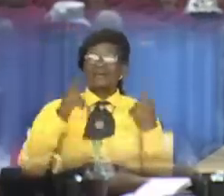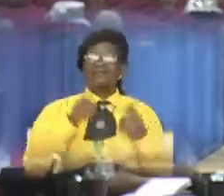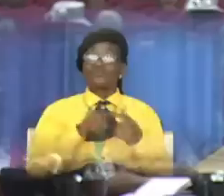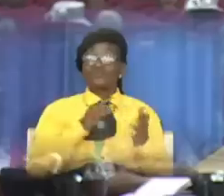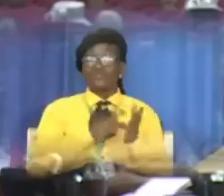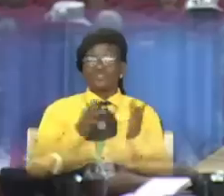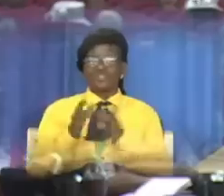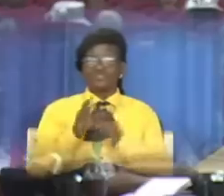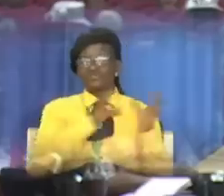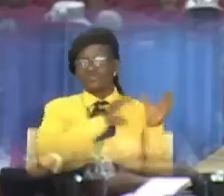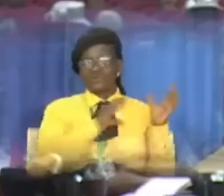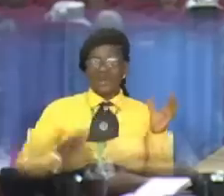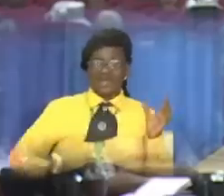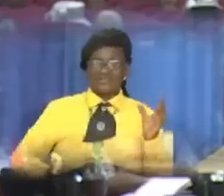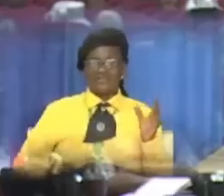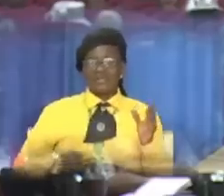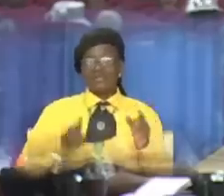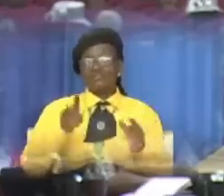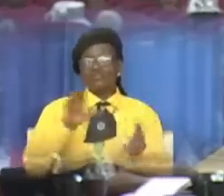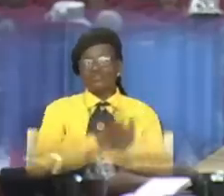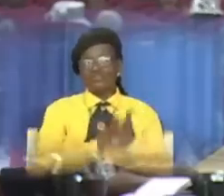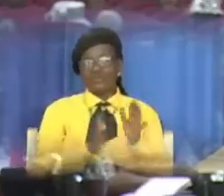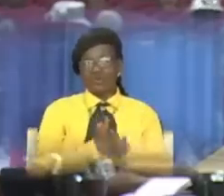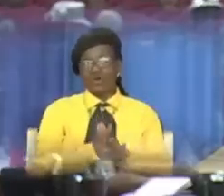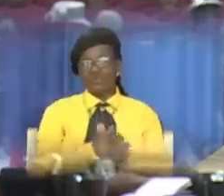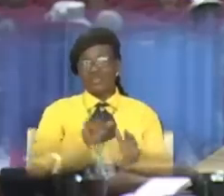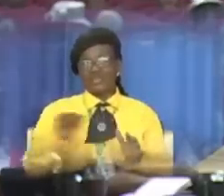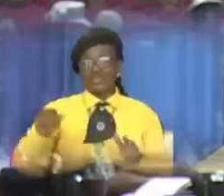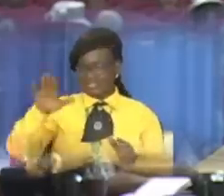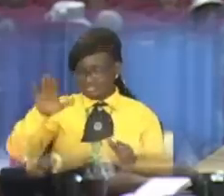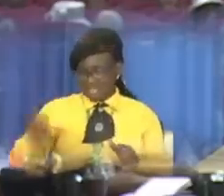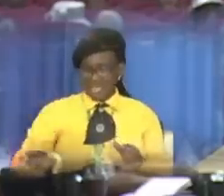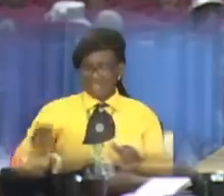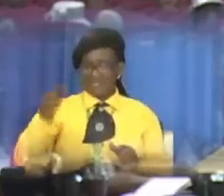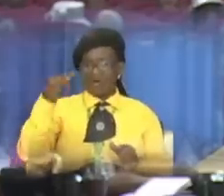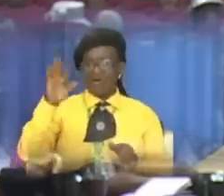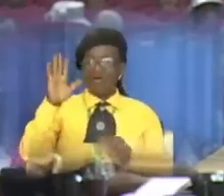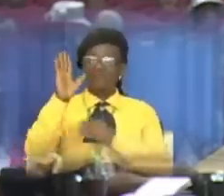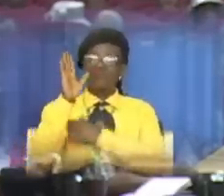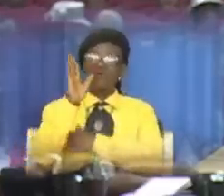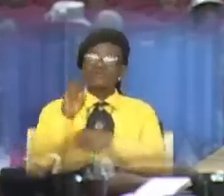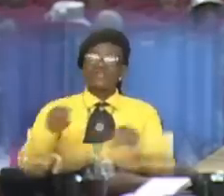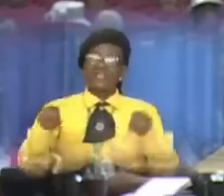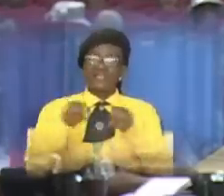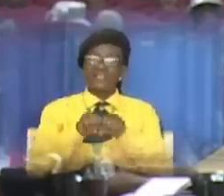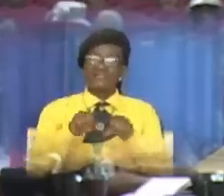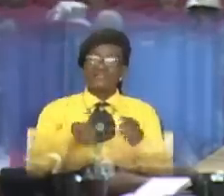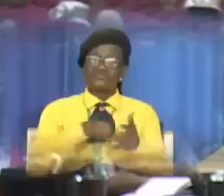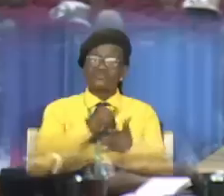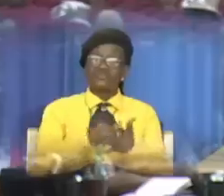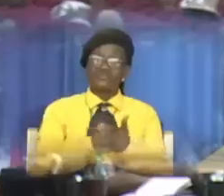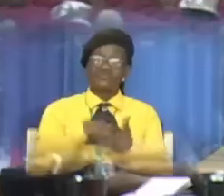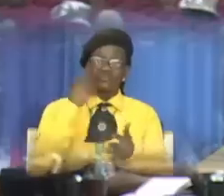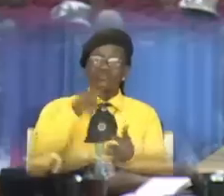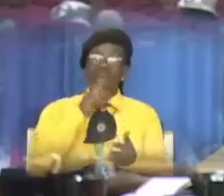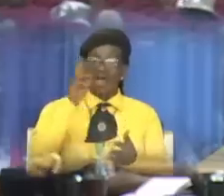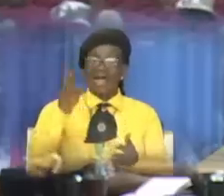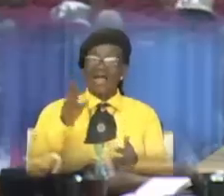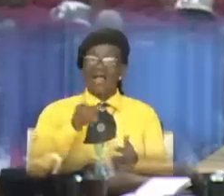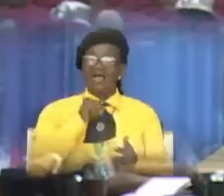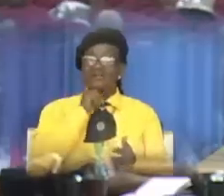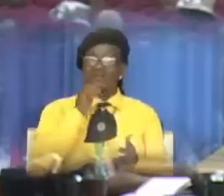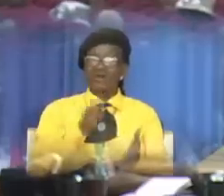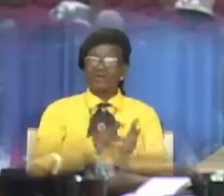Even those who are not Christian expect you to change. They expect you